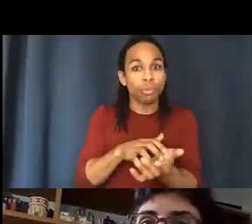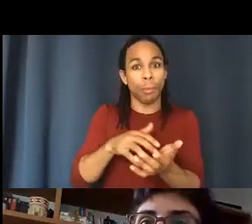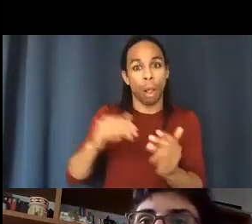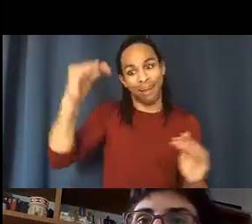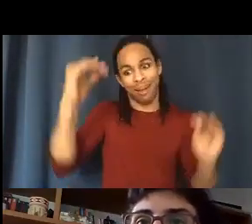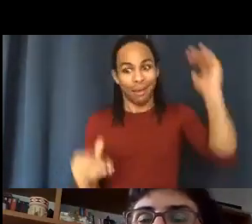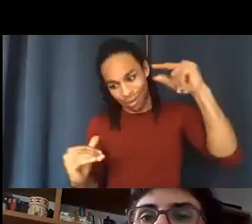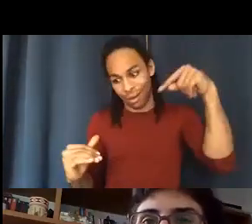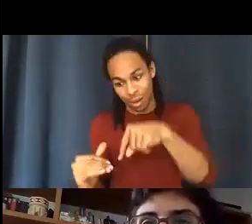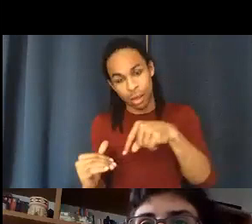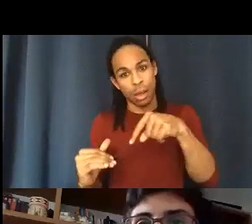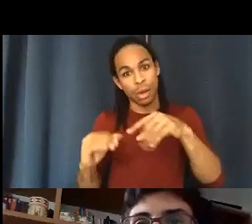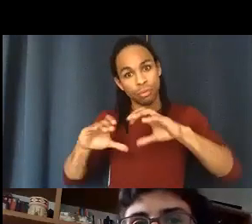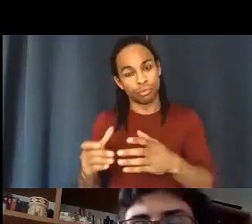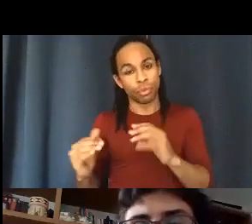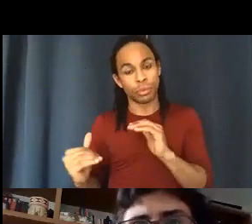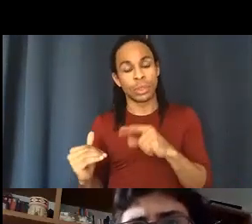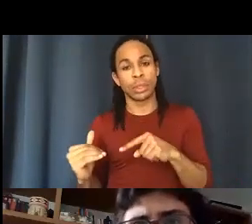some kind of